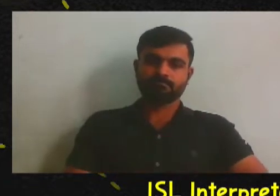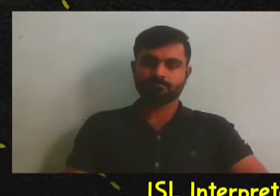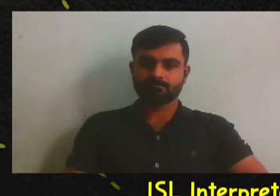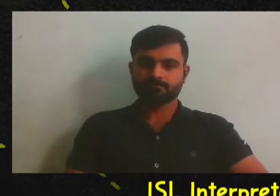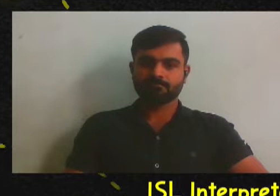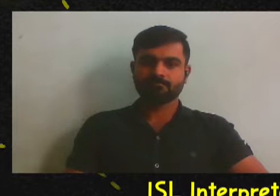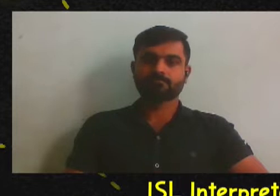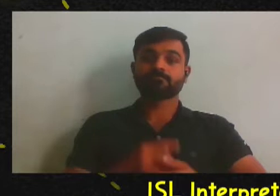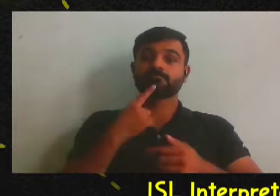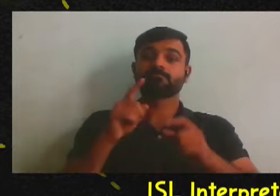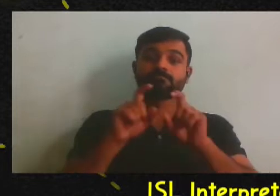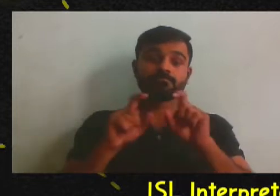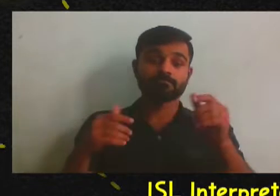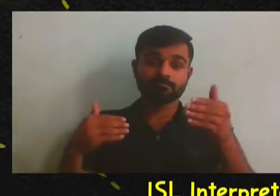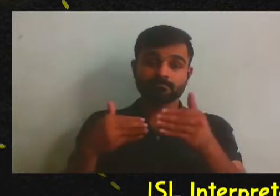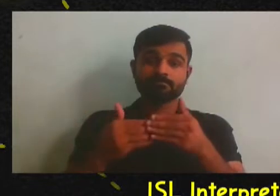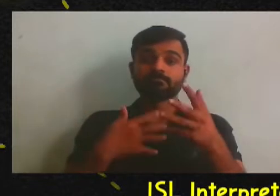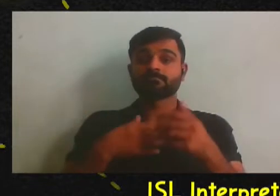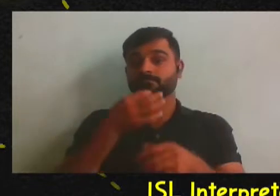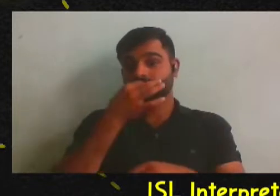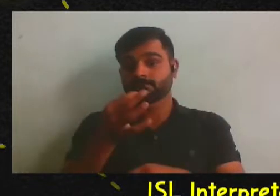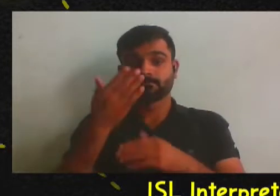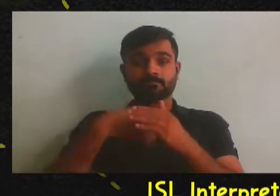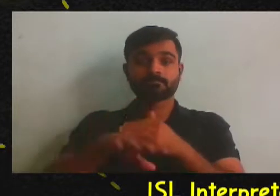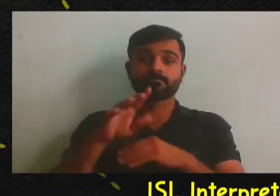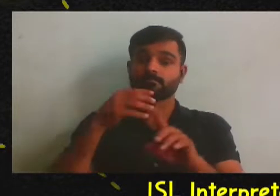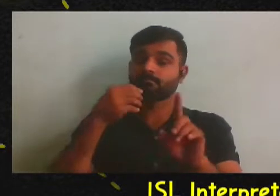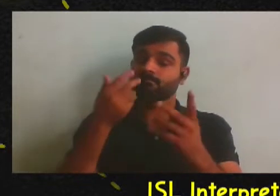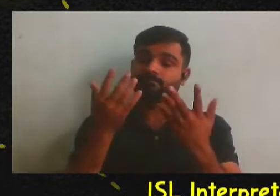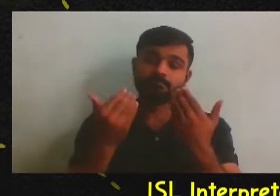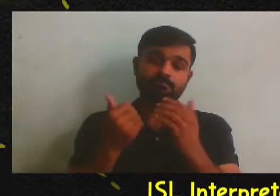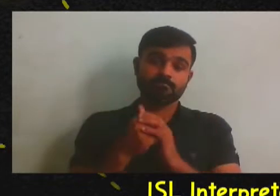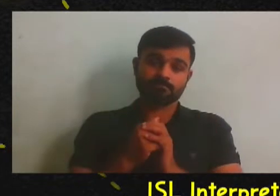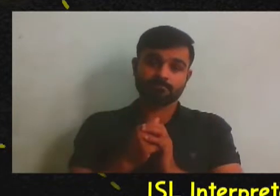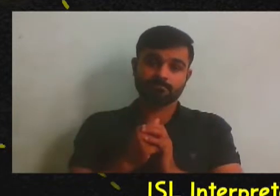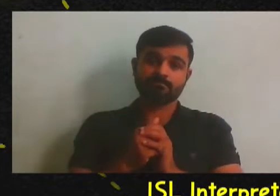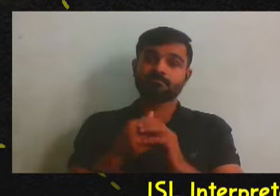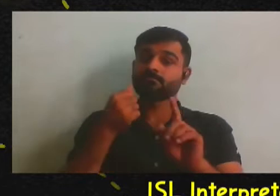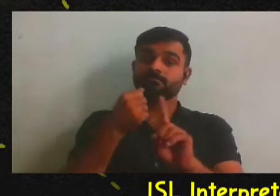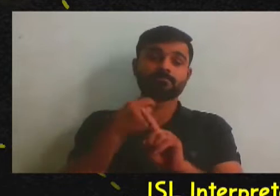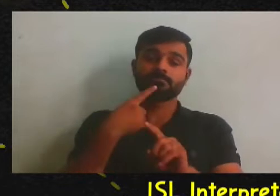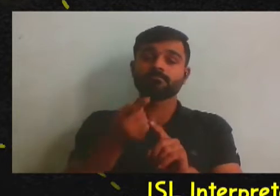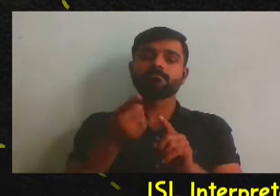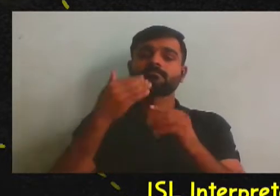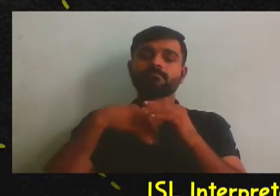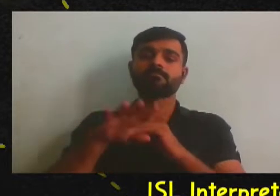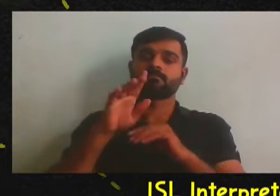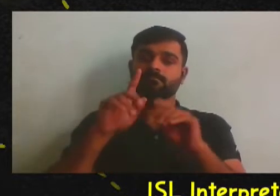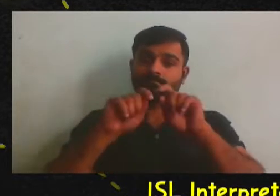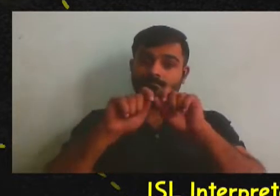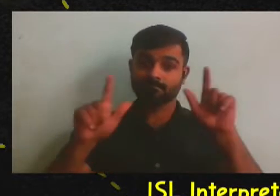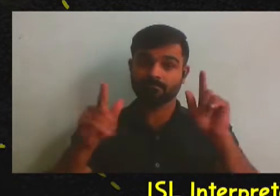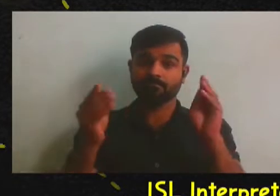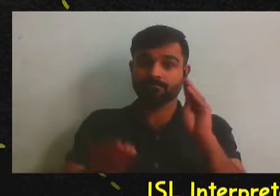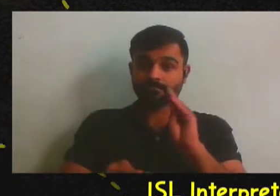Not even close to rambling, Vinay. I would ask you to go on, in fact. And in fact, I might just keep you on the spot for a little bit